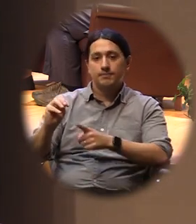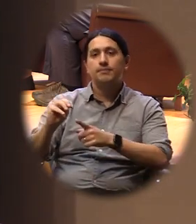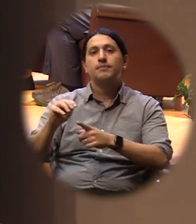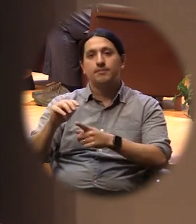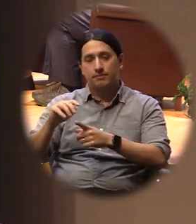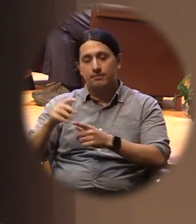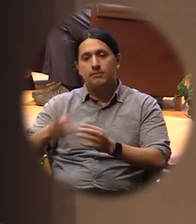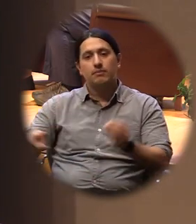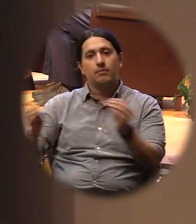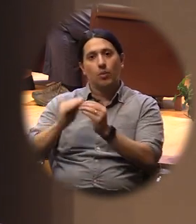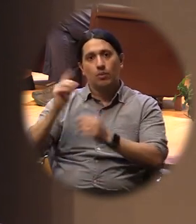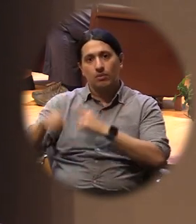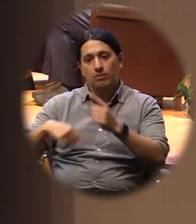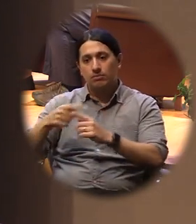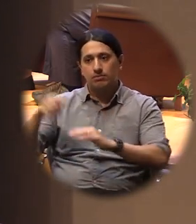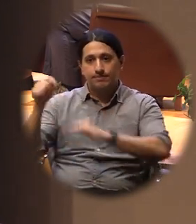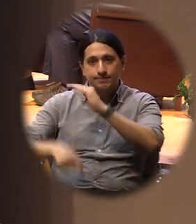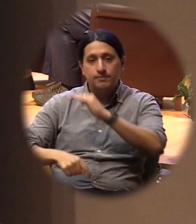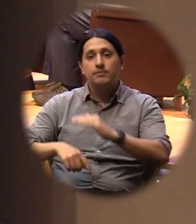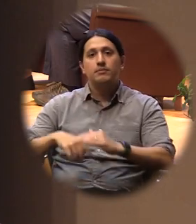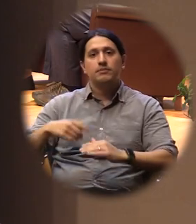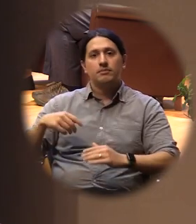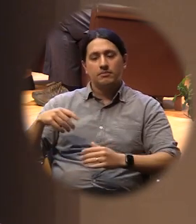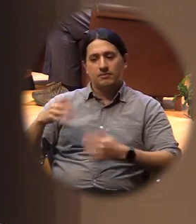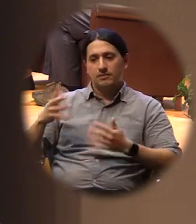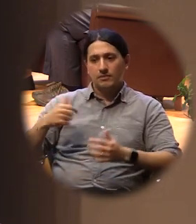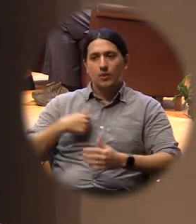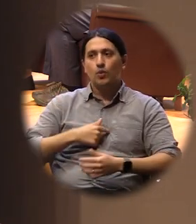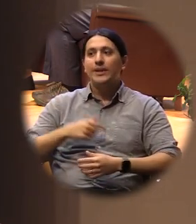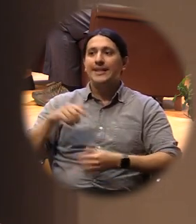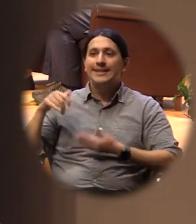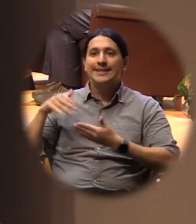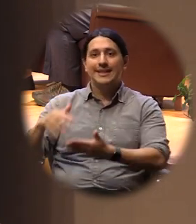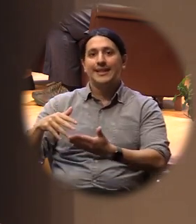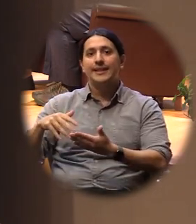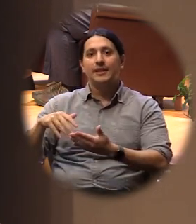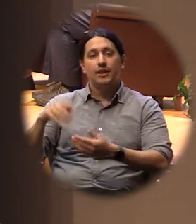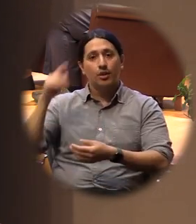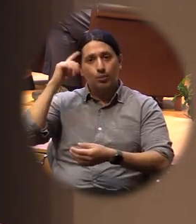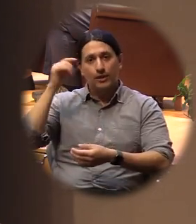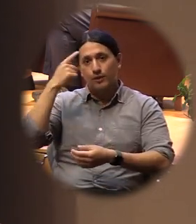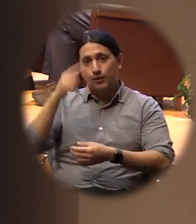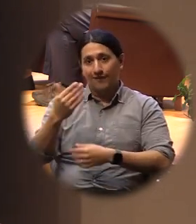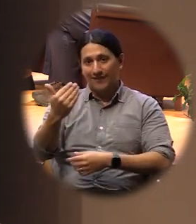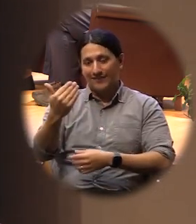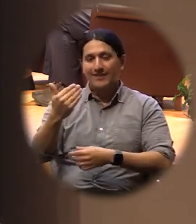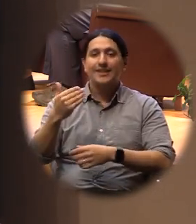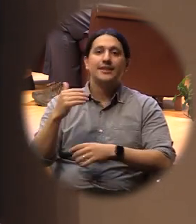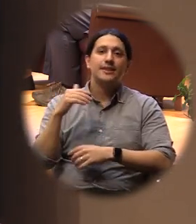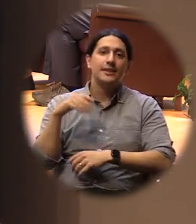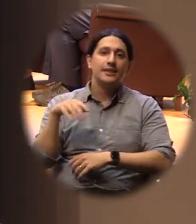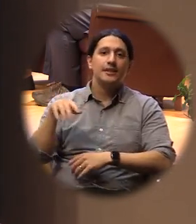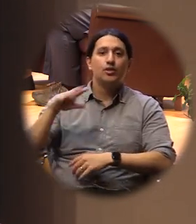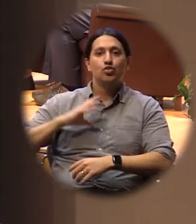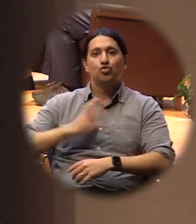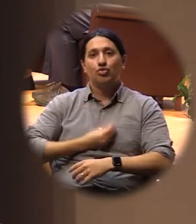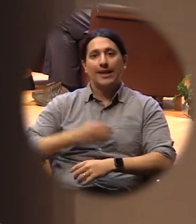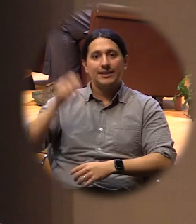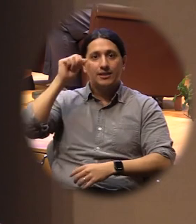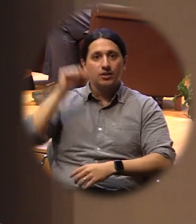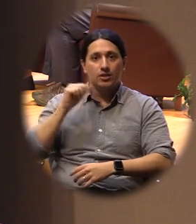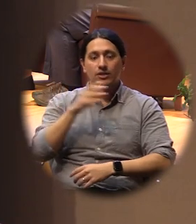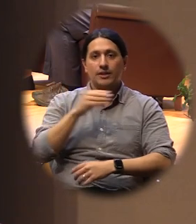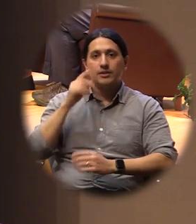that says, well, we scanned the brains of 50 trans adults and we found this little nucleus was larger in these